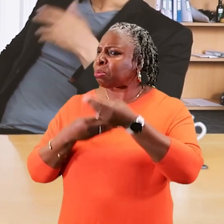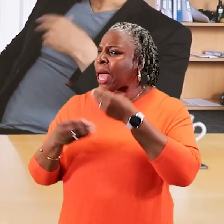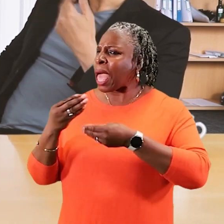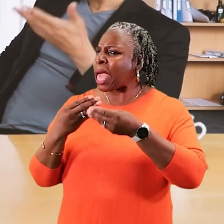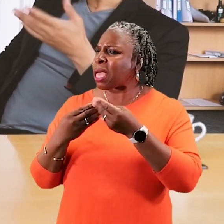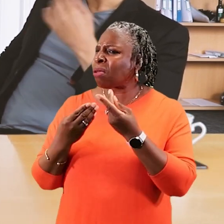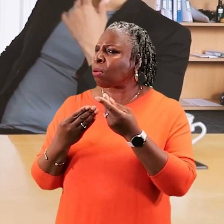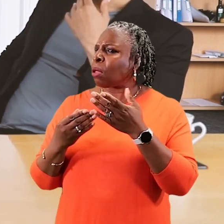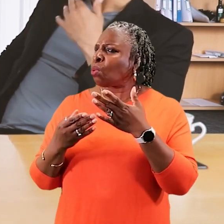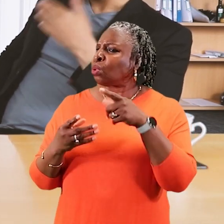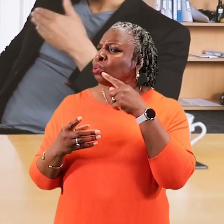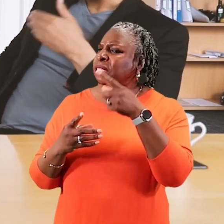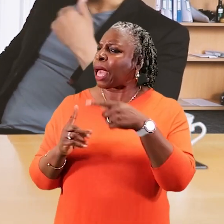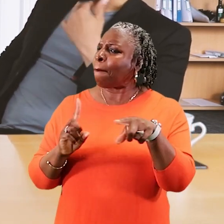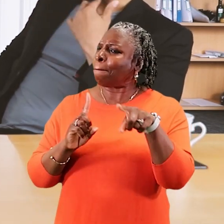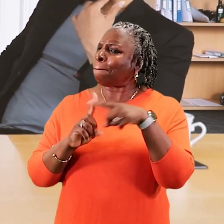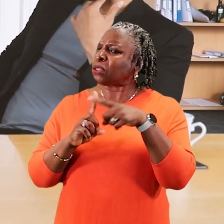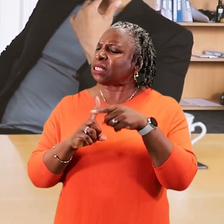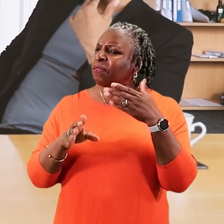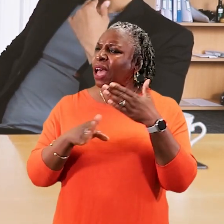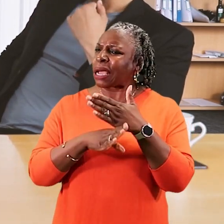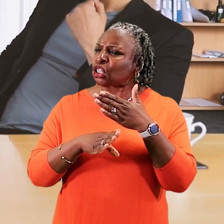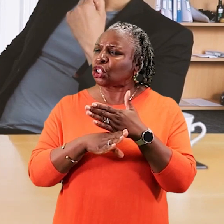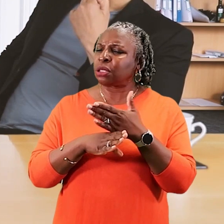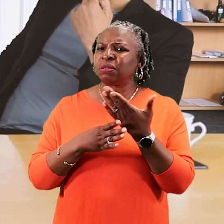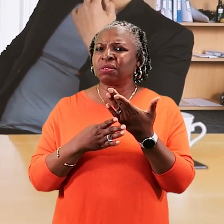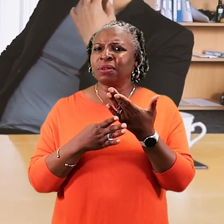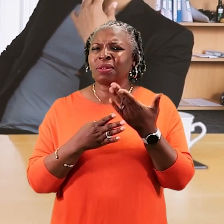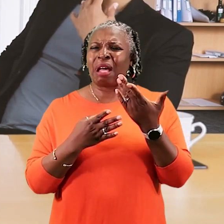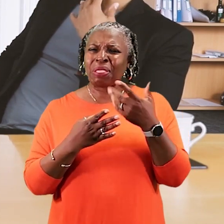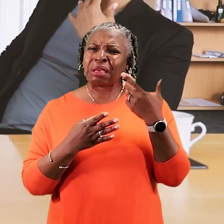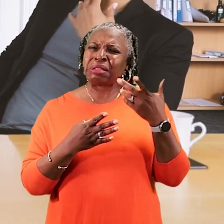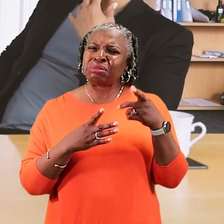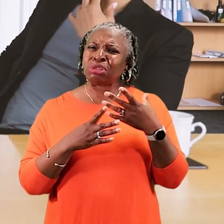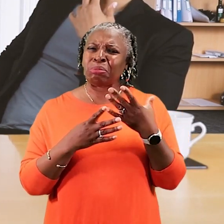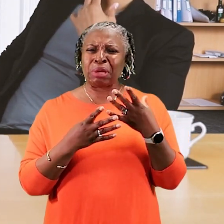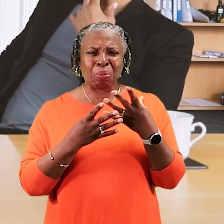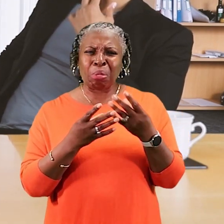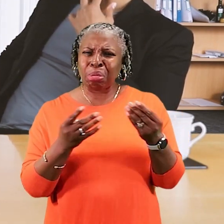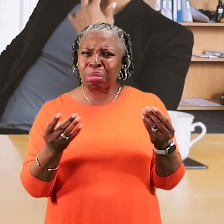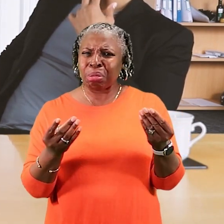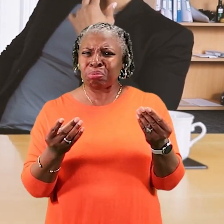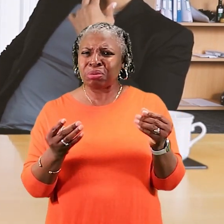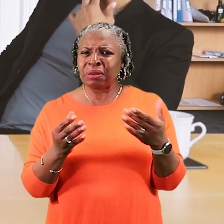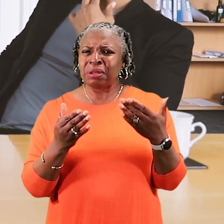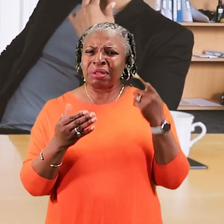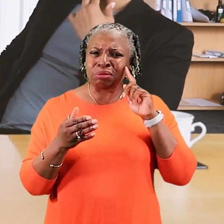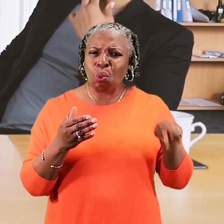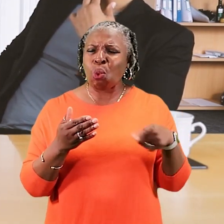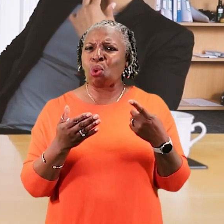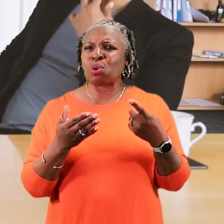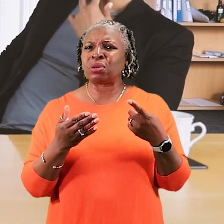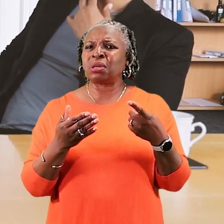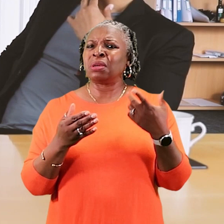maybe explain for viewers what you mean by positive action? I think the term's been quite diluted in terms of anything that's good